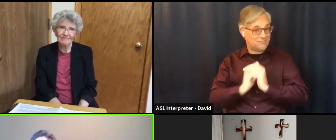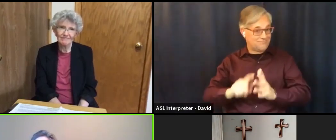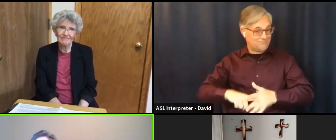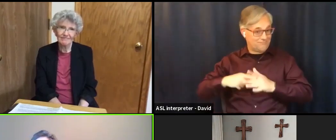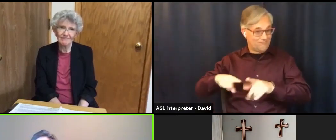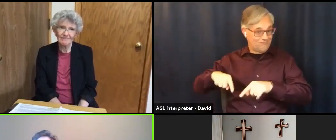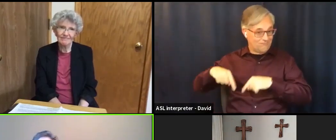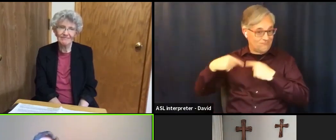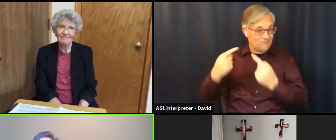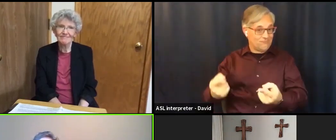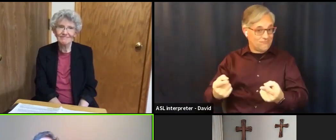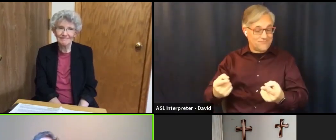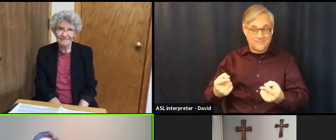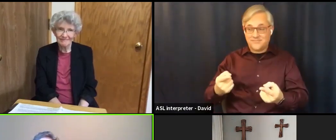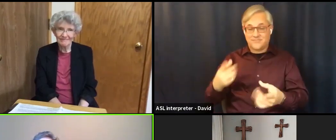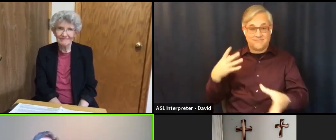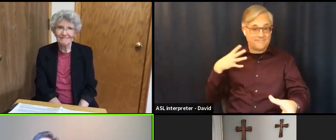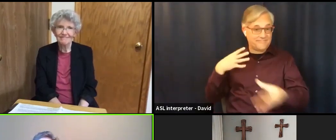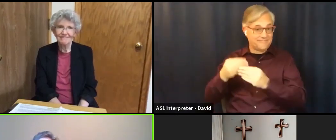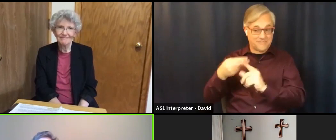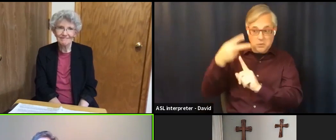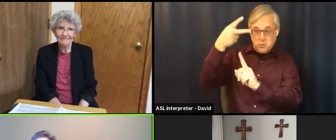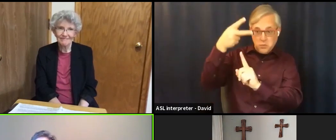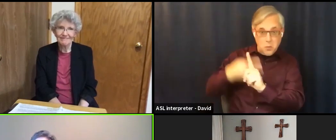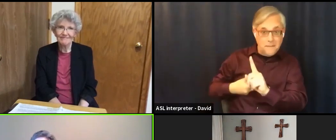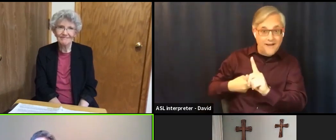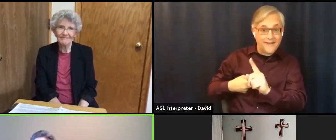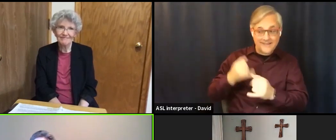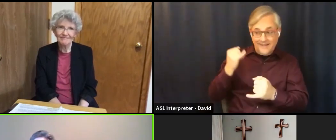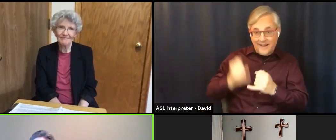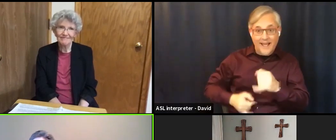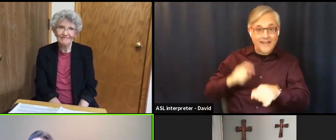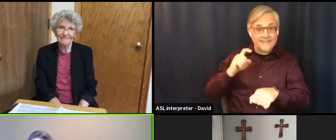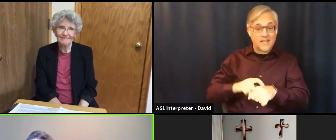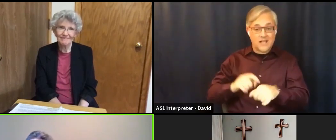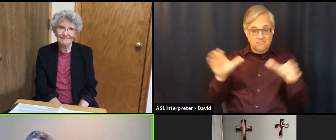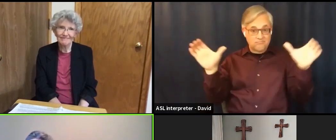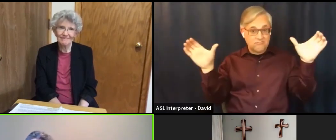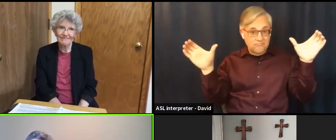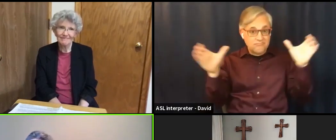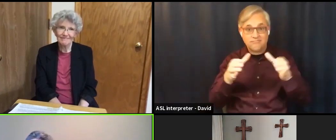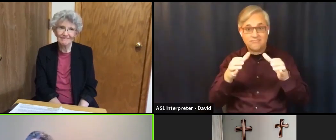It's been 2 months since we've been together in person.